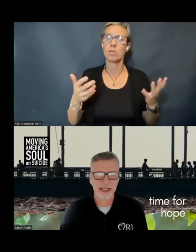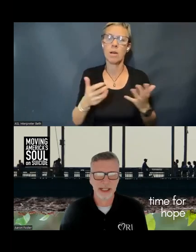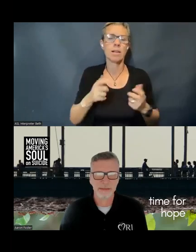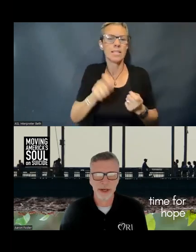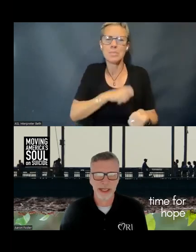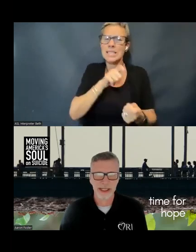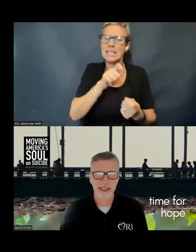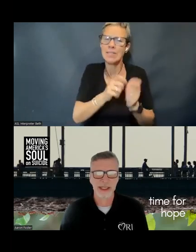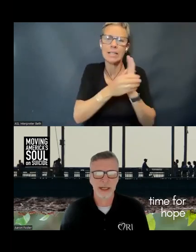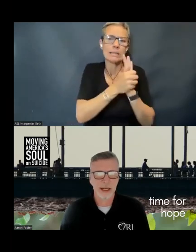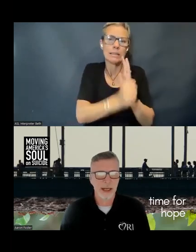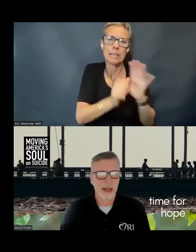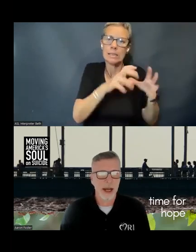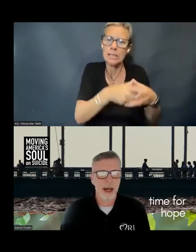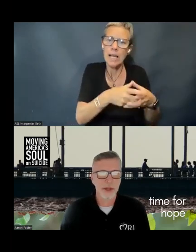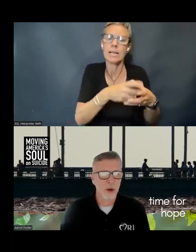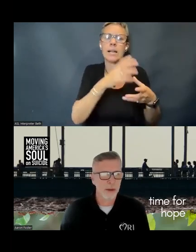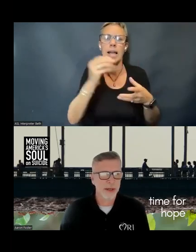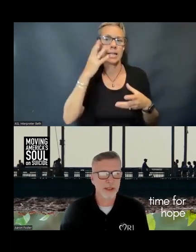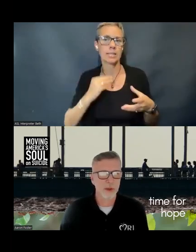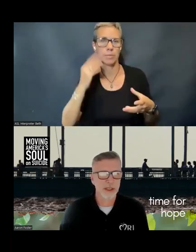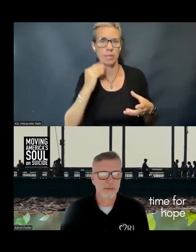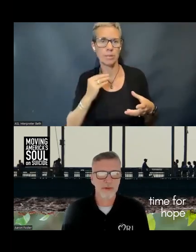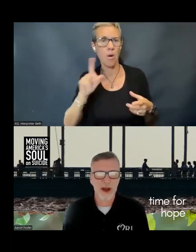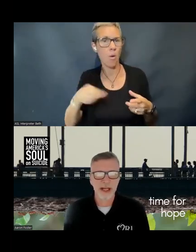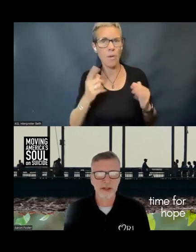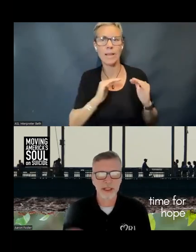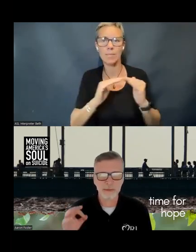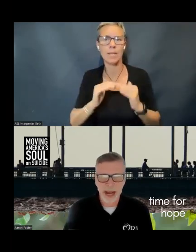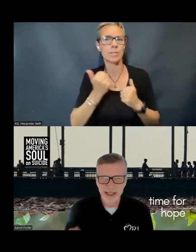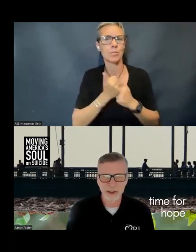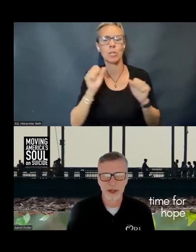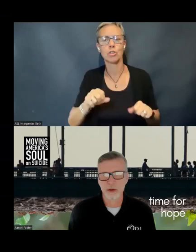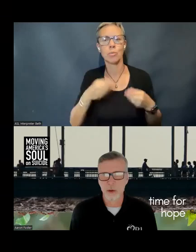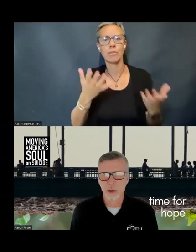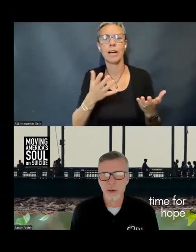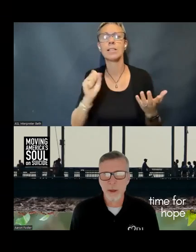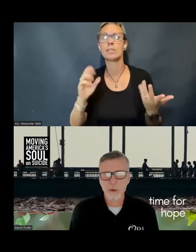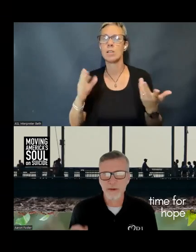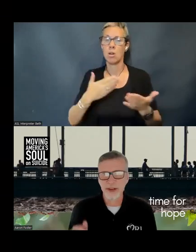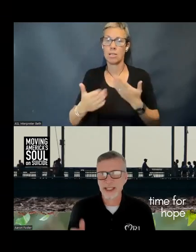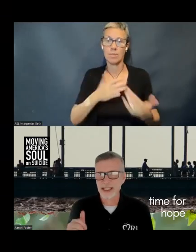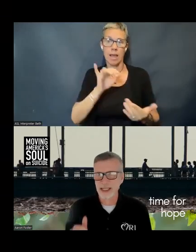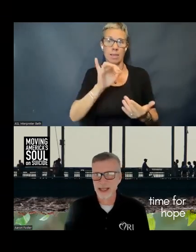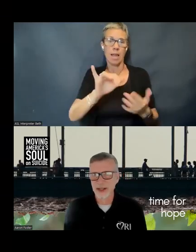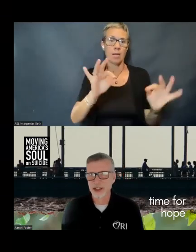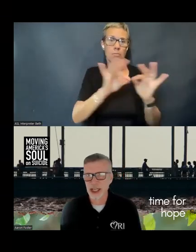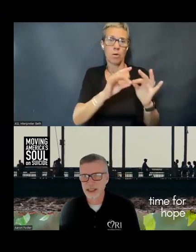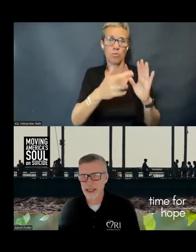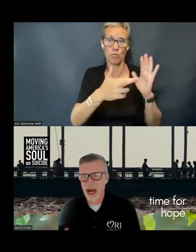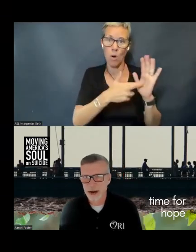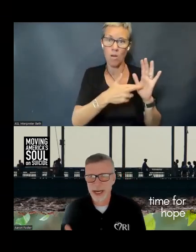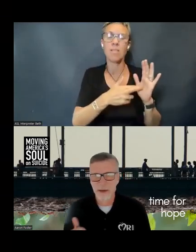skills and experiences that only peer supports can provide. So despite this critical role, we are facing